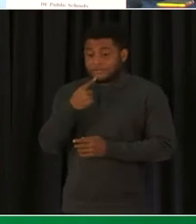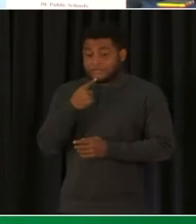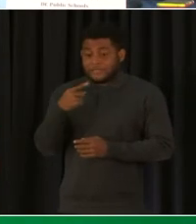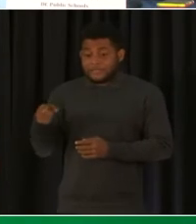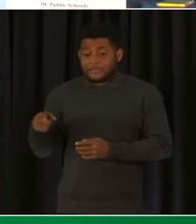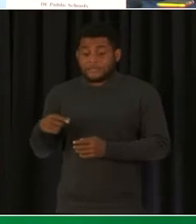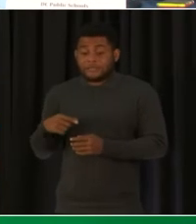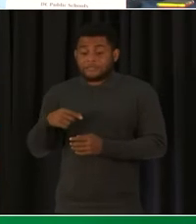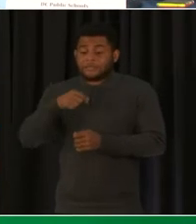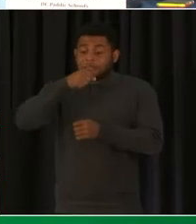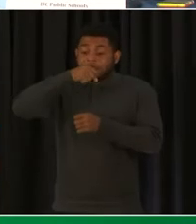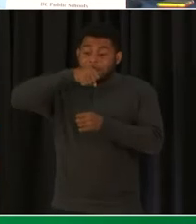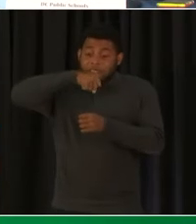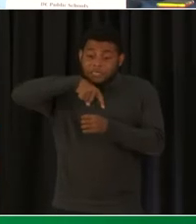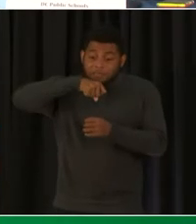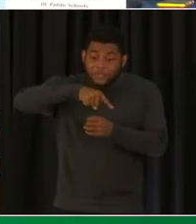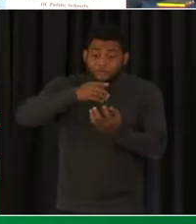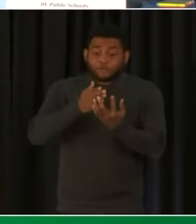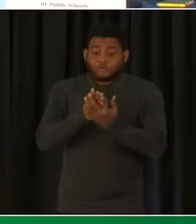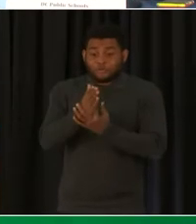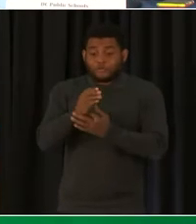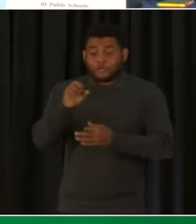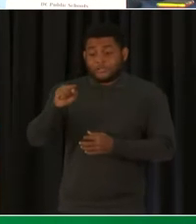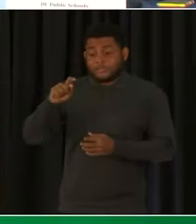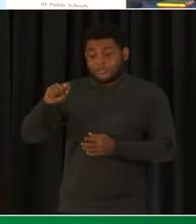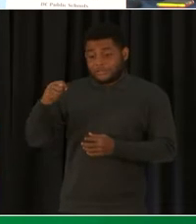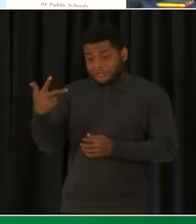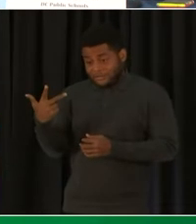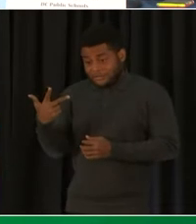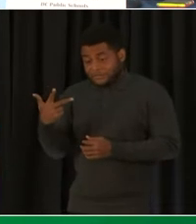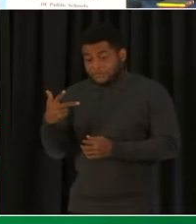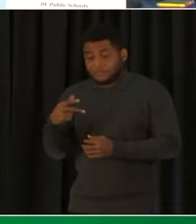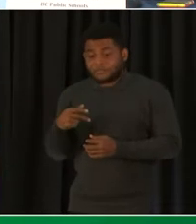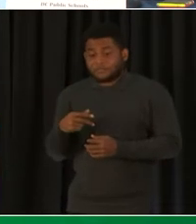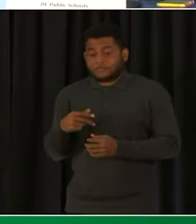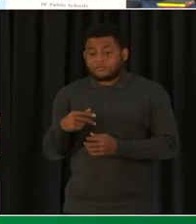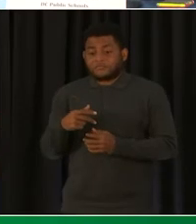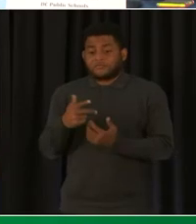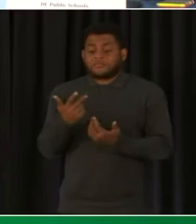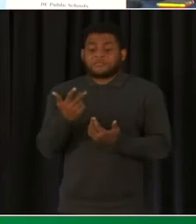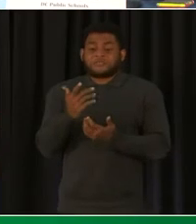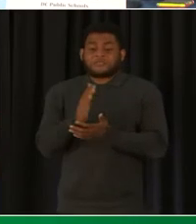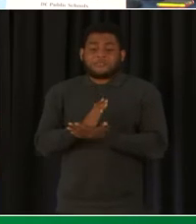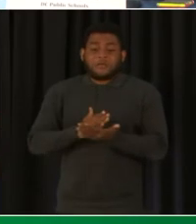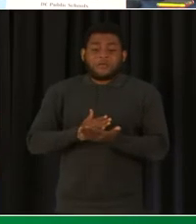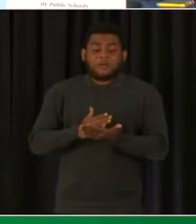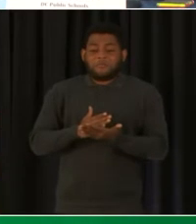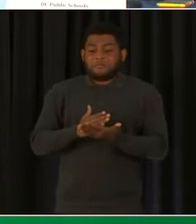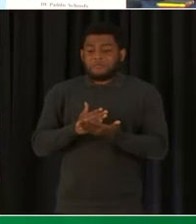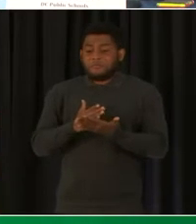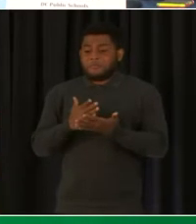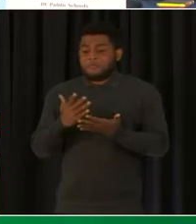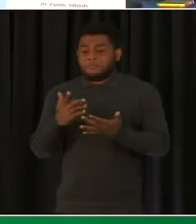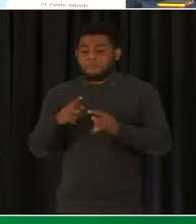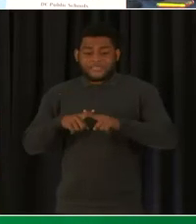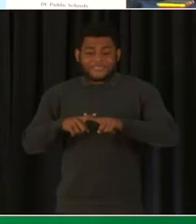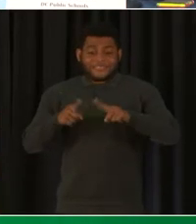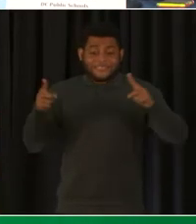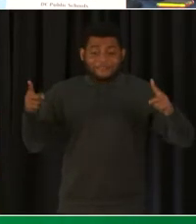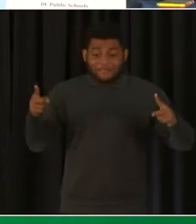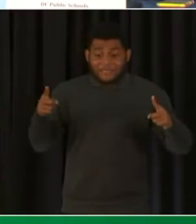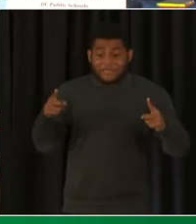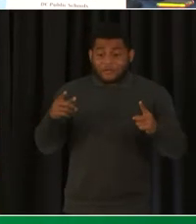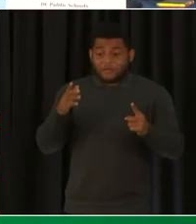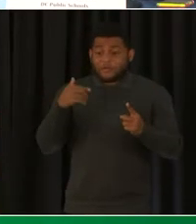administered by the Aussie vendor Shield T3. In some ways it's different, which I'll talk through now. We offer